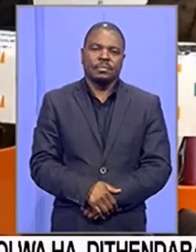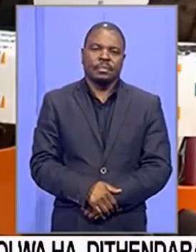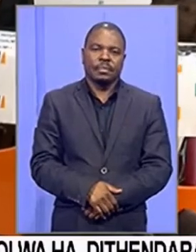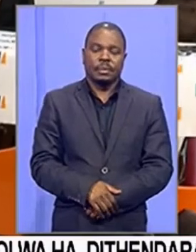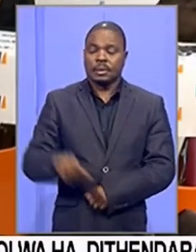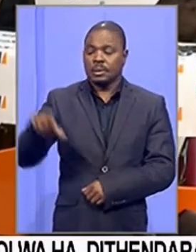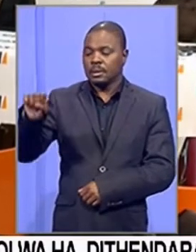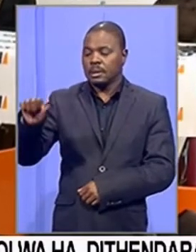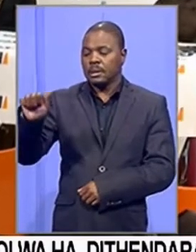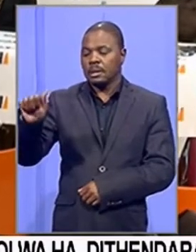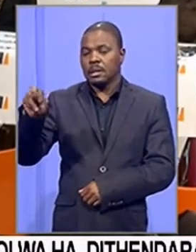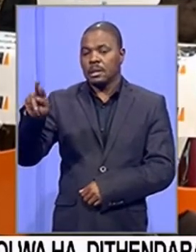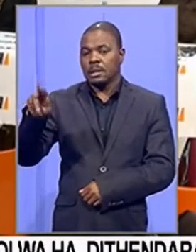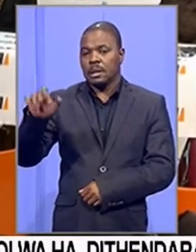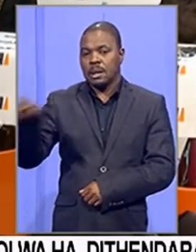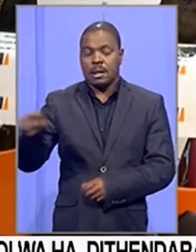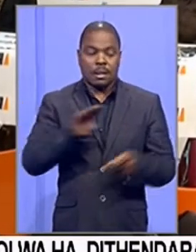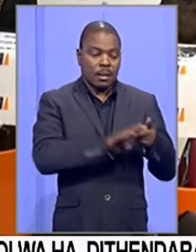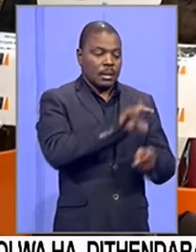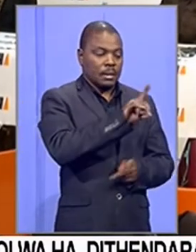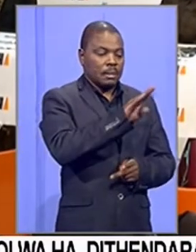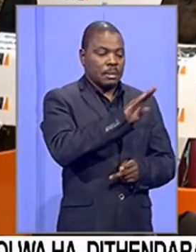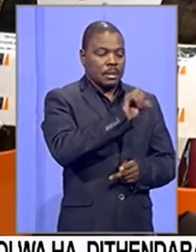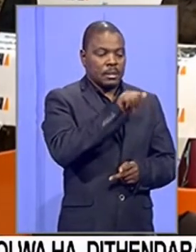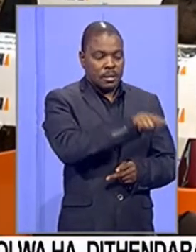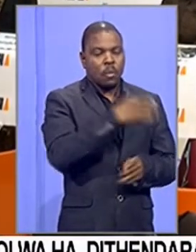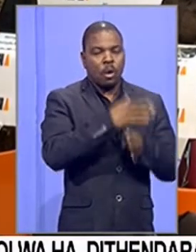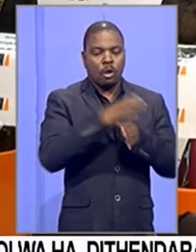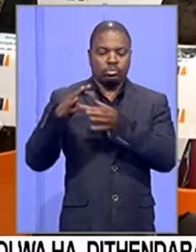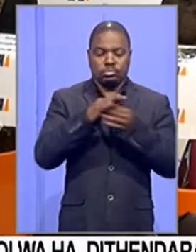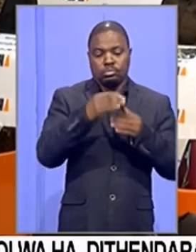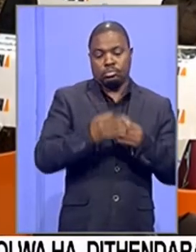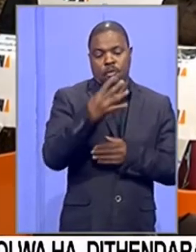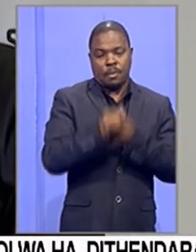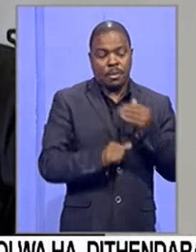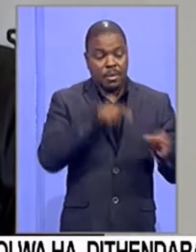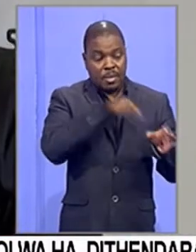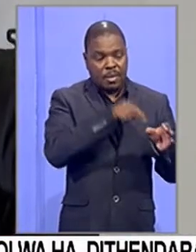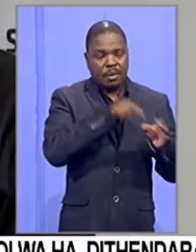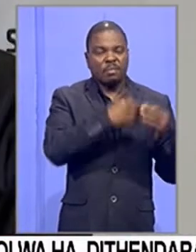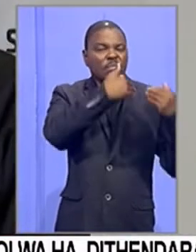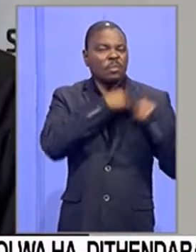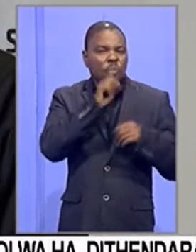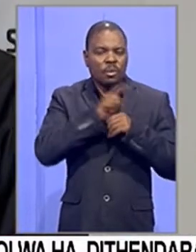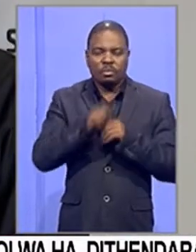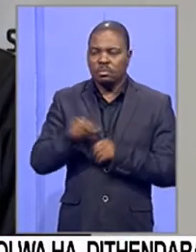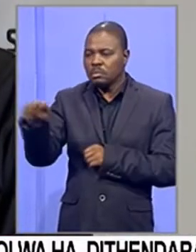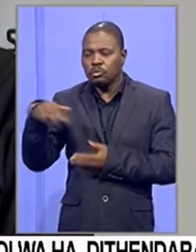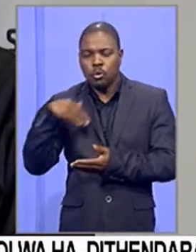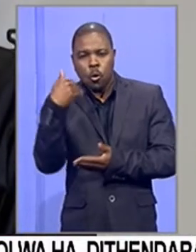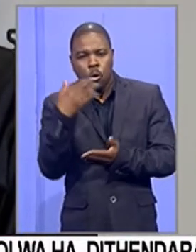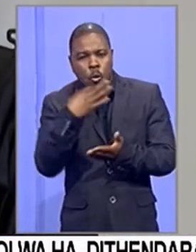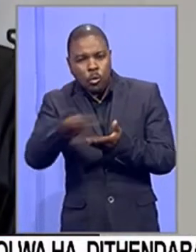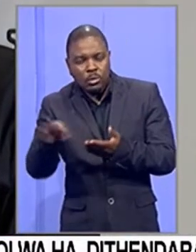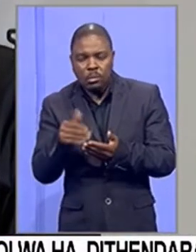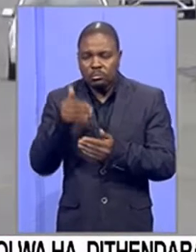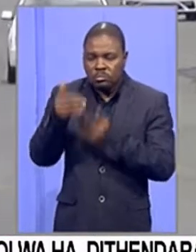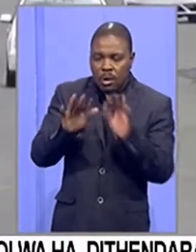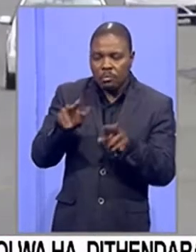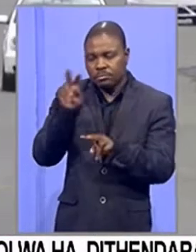Sanral e tlo sebedisana le DBSA nakong ya kgwedi tse 4 tse latelang moo DBSA e tlang ho hlokomela kabo ya dithendara le ho